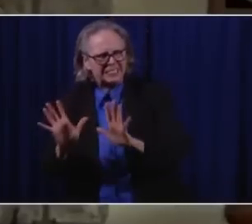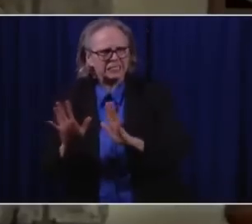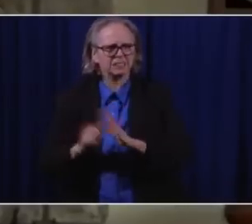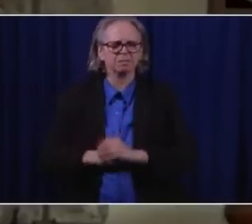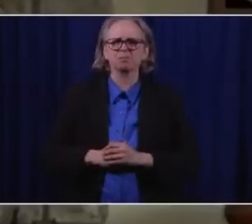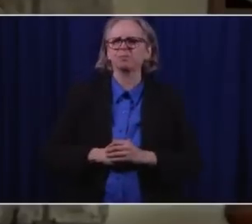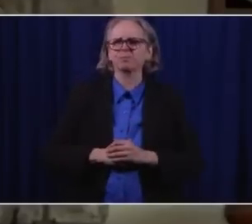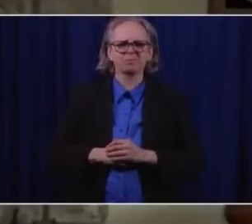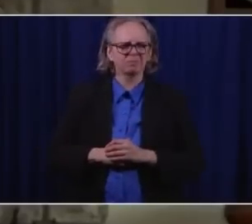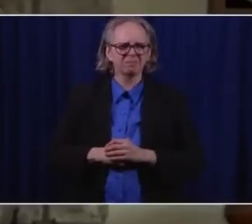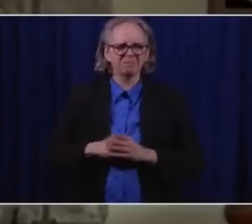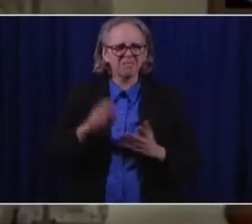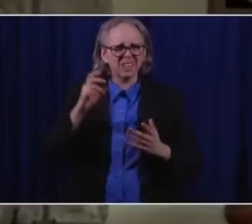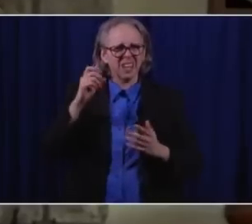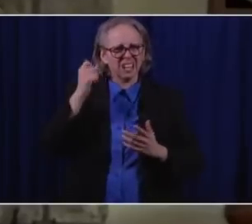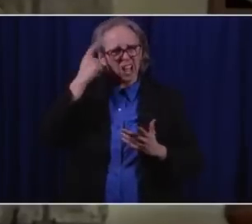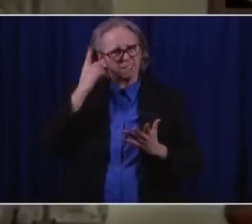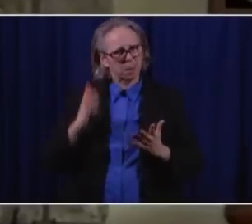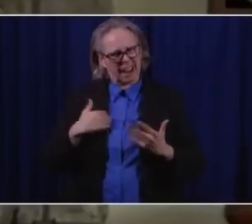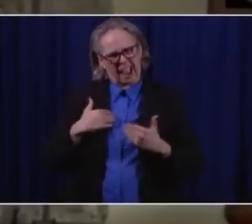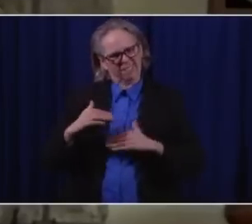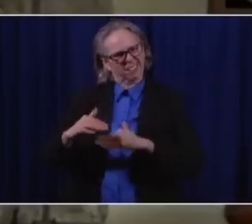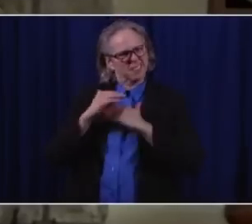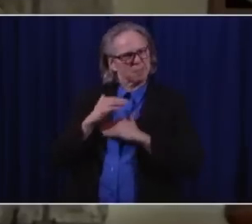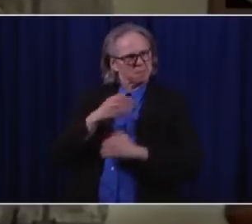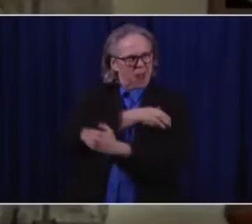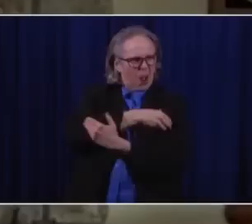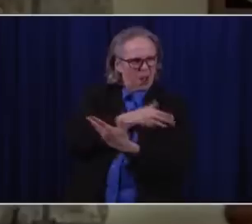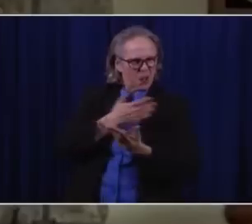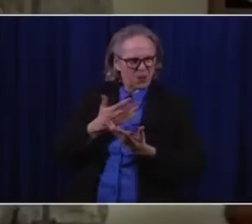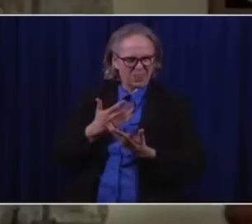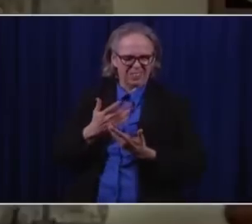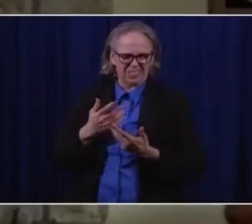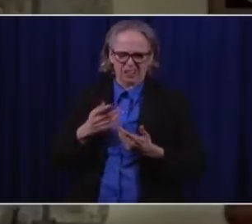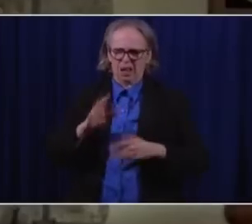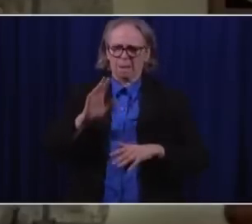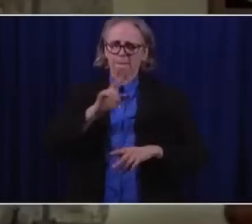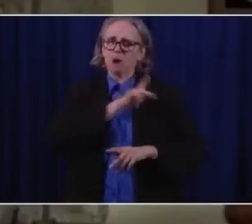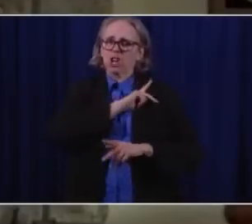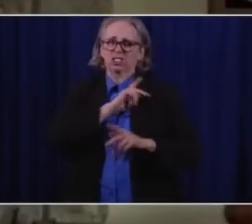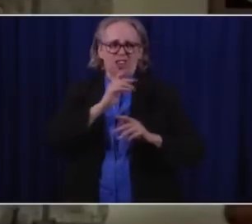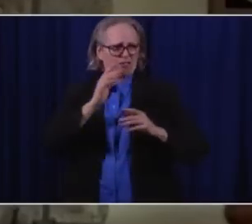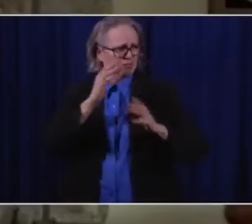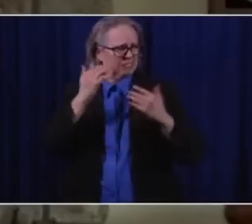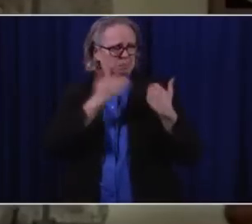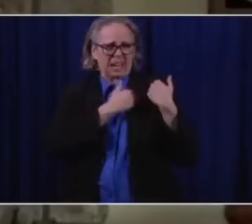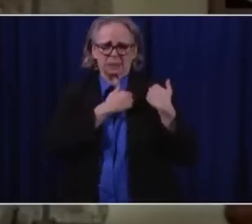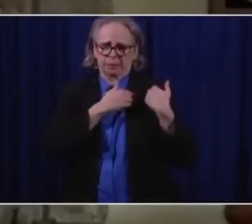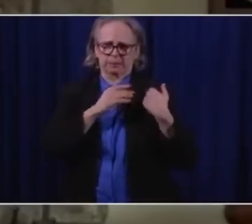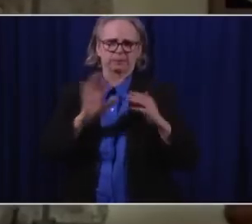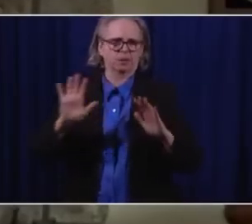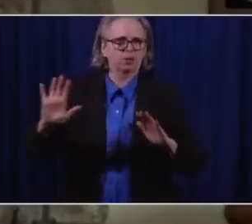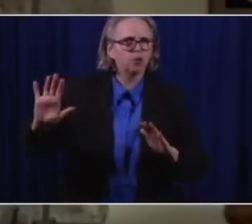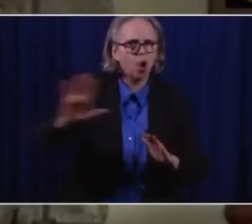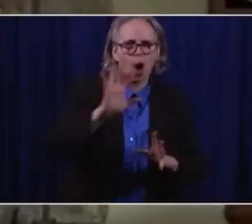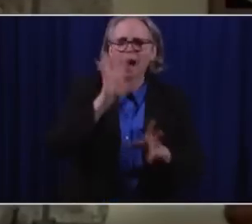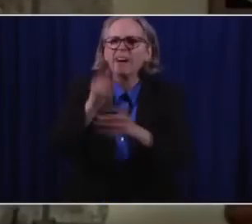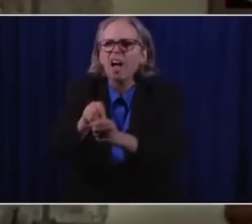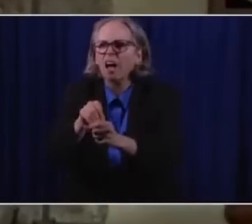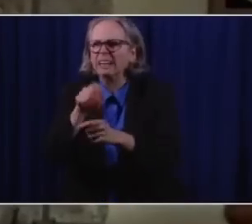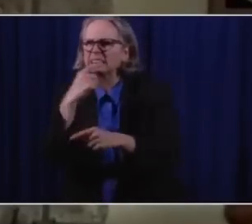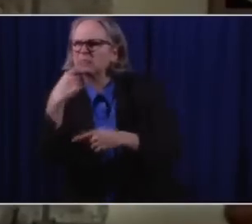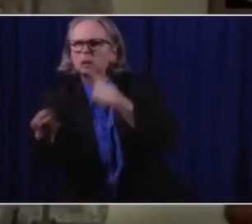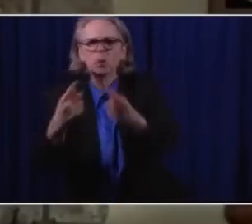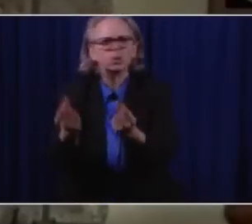if you don't have a reason to go out, you should not really go out. You should restrict the reasons that you go out,